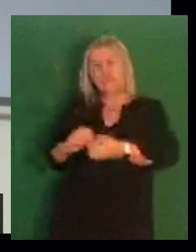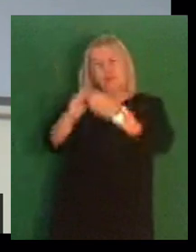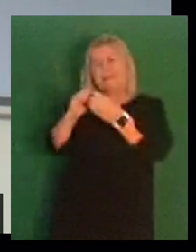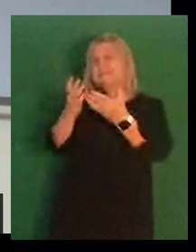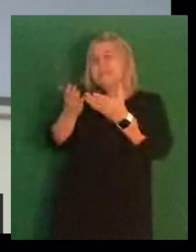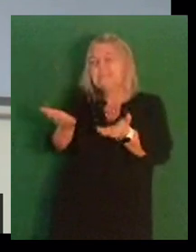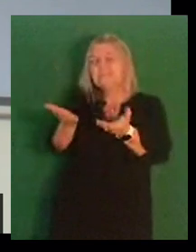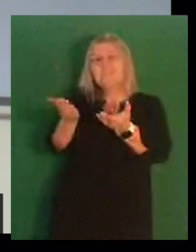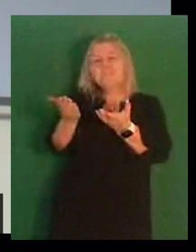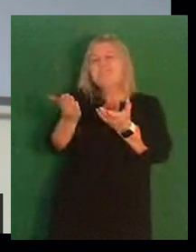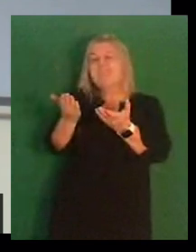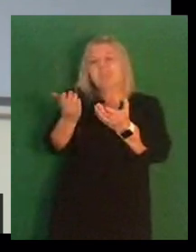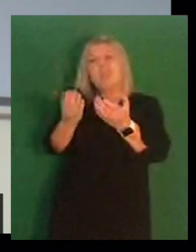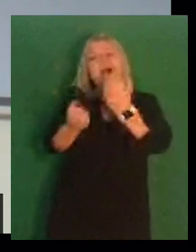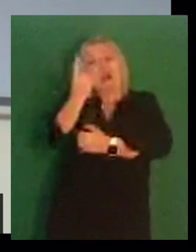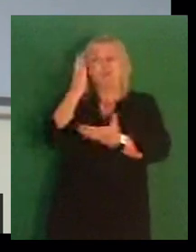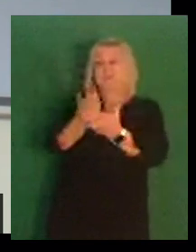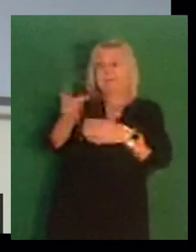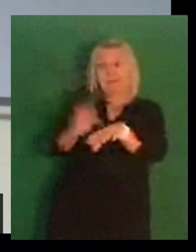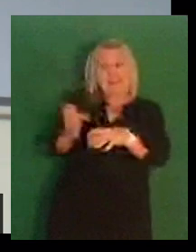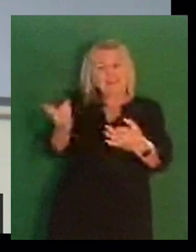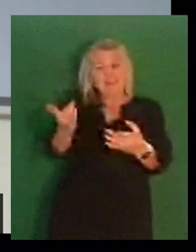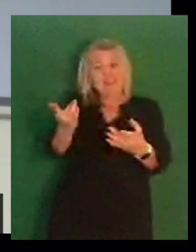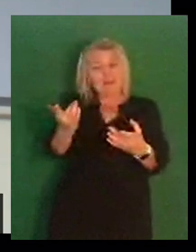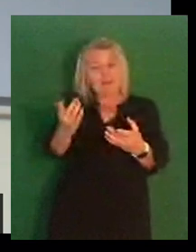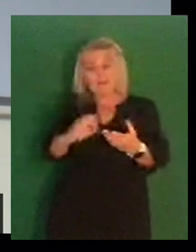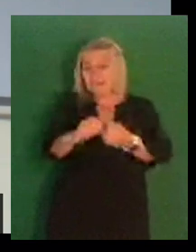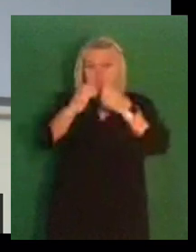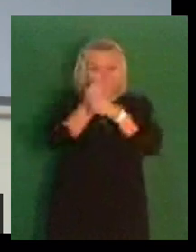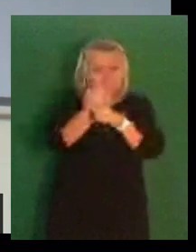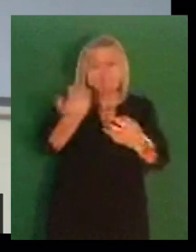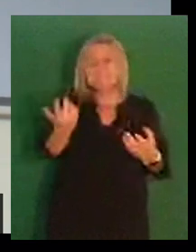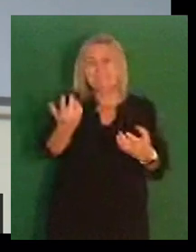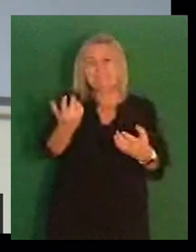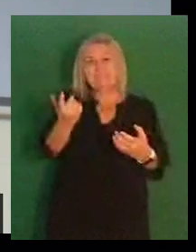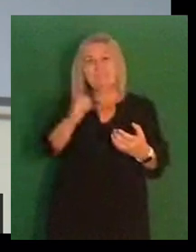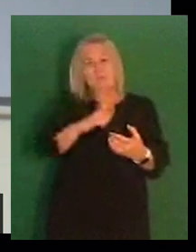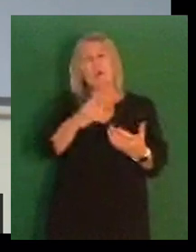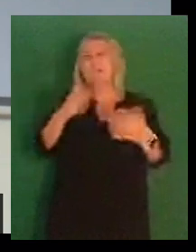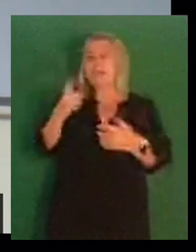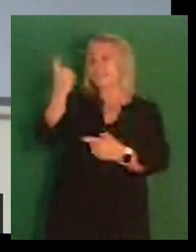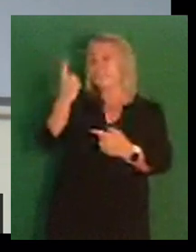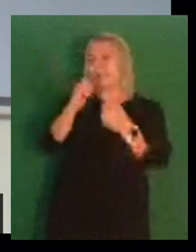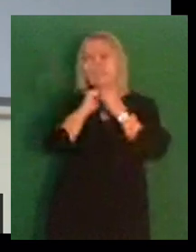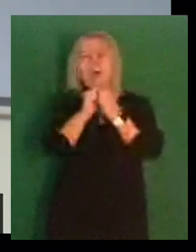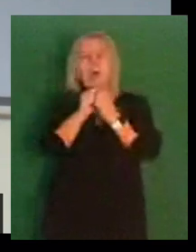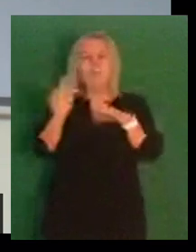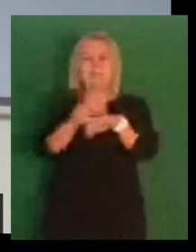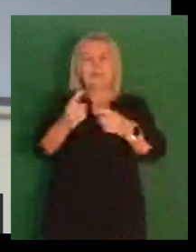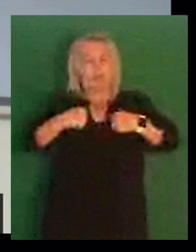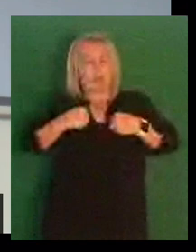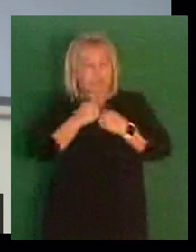the kind of blood, sweat and tears that goes into theatre making, because all of us have been really considering the value of theatre and why we make